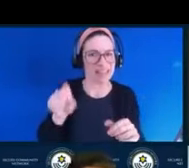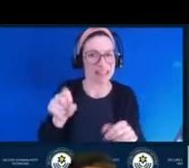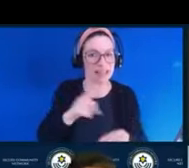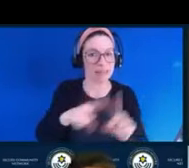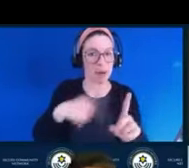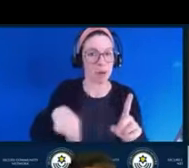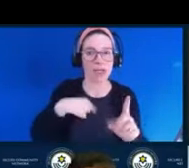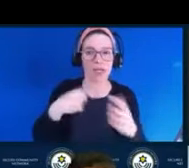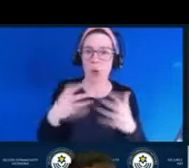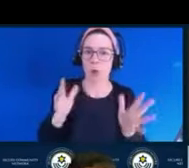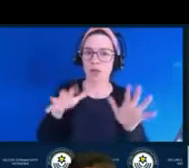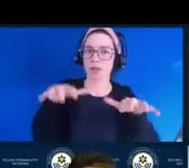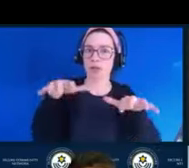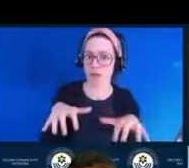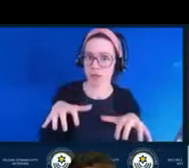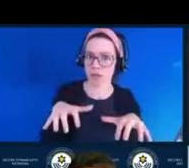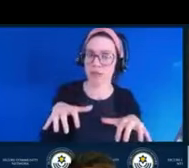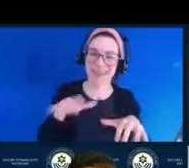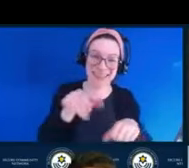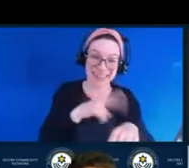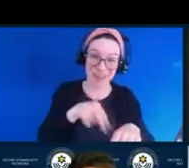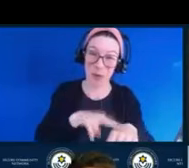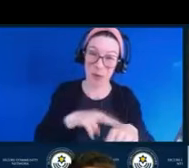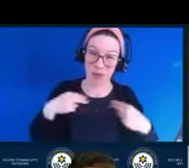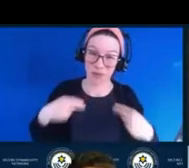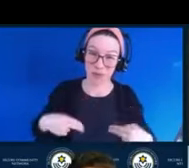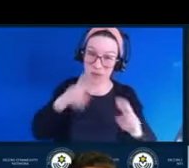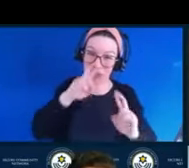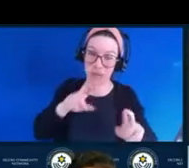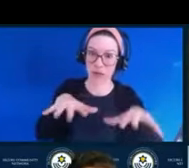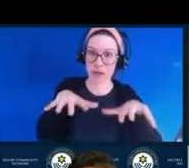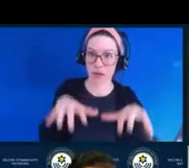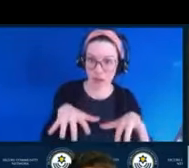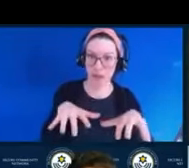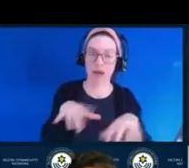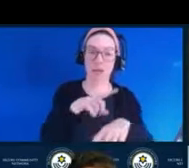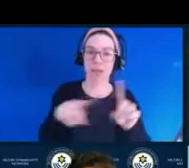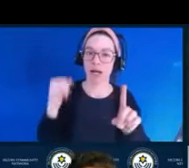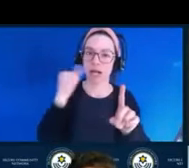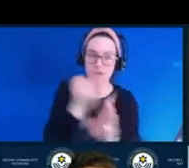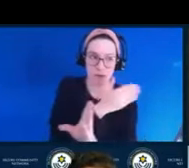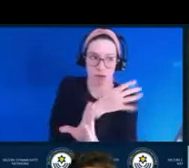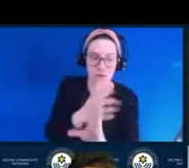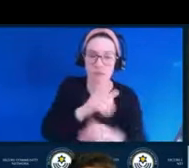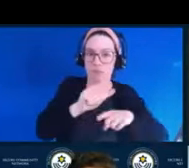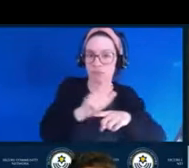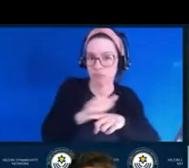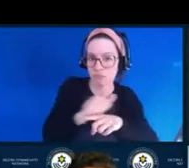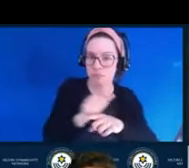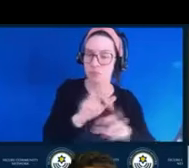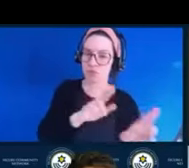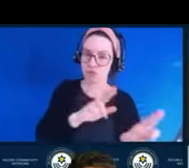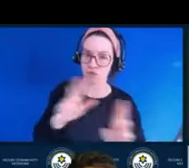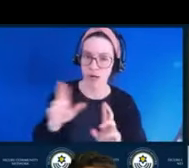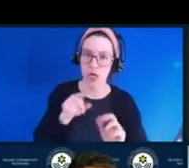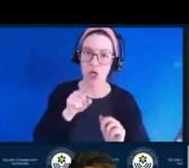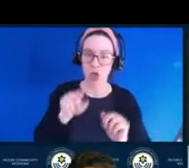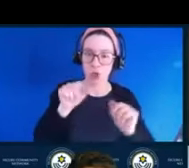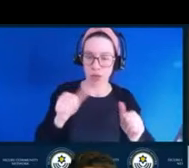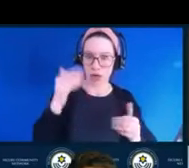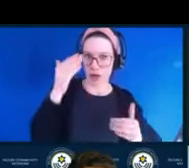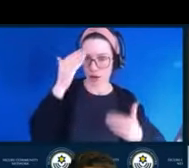and freeze, which is a normal, healthy response. That's what one would do. But when you've equipped yourself and you've prepared yourself psychologically, you can